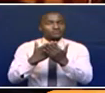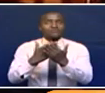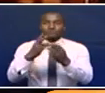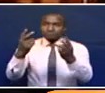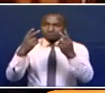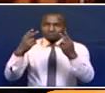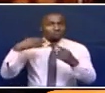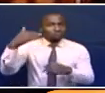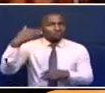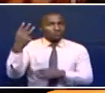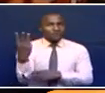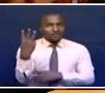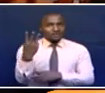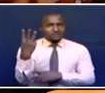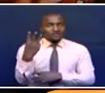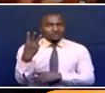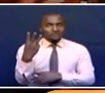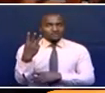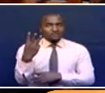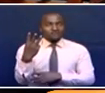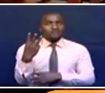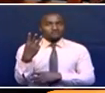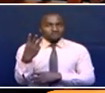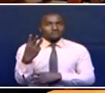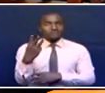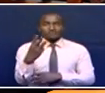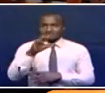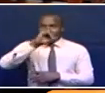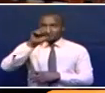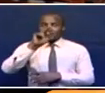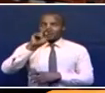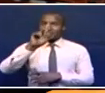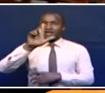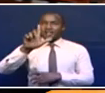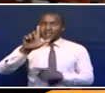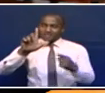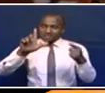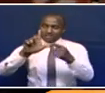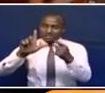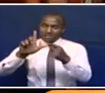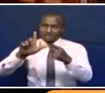watching every Wednesday. It's all about those three letters on the alphabet that follow each other.